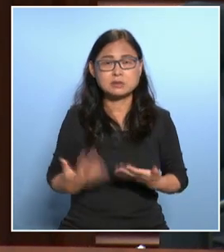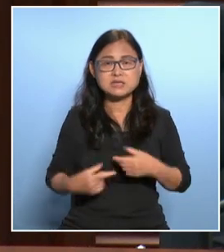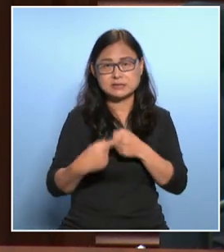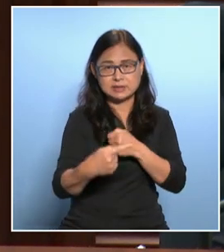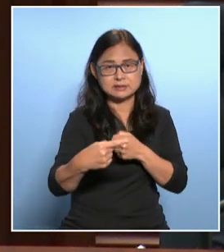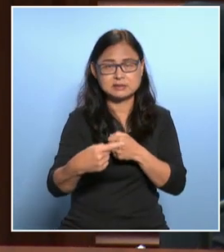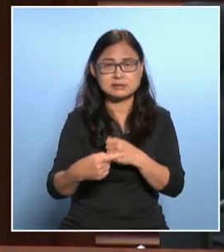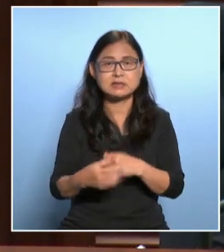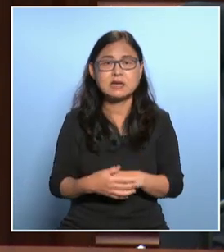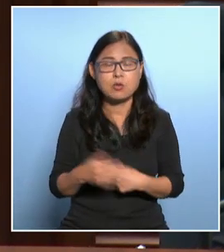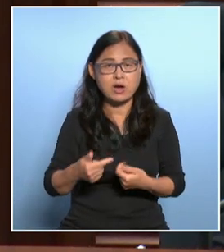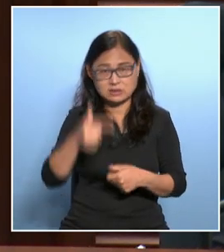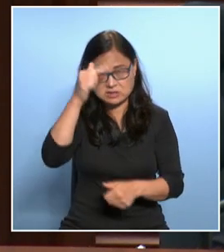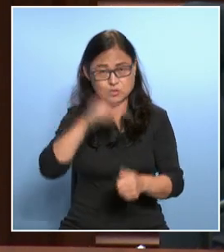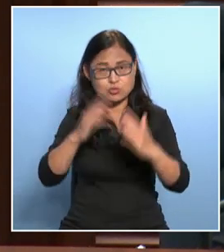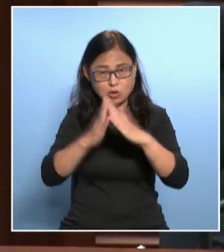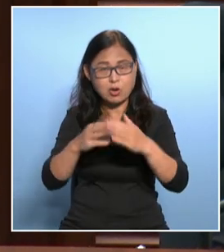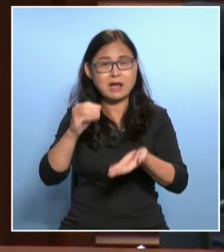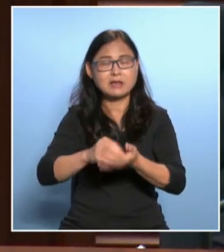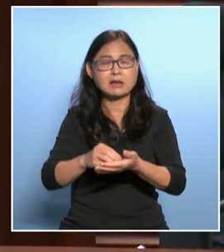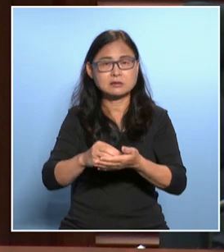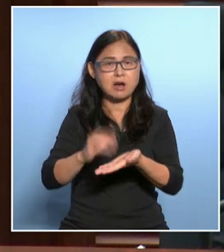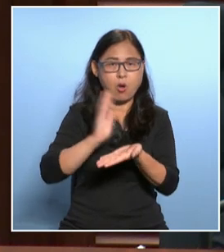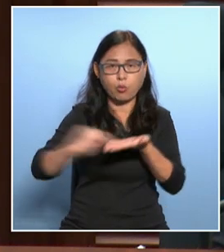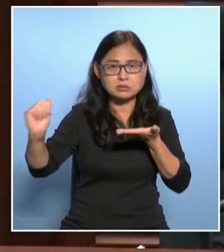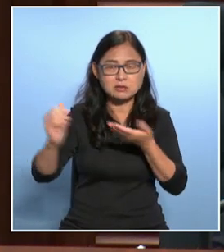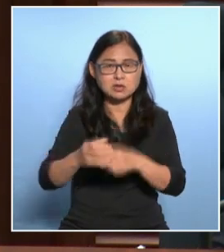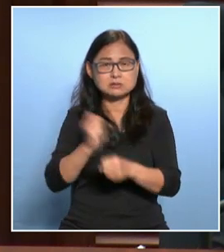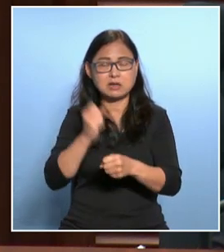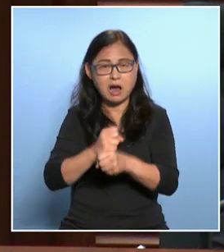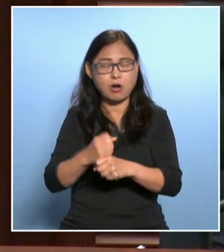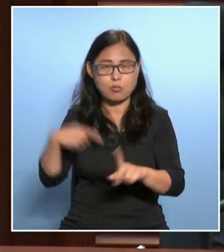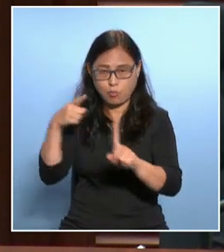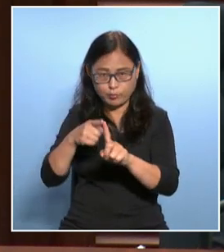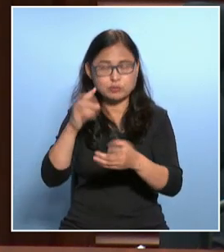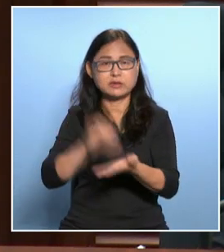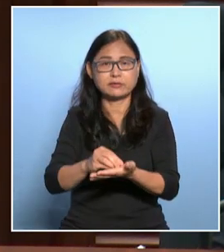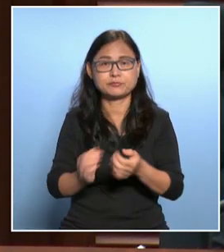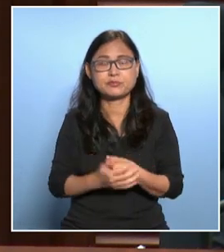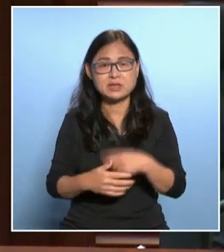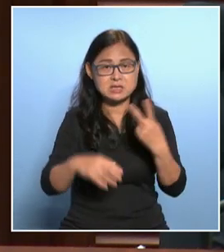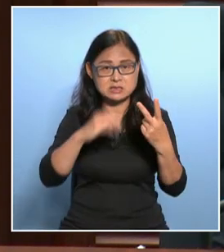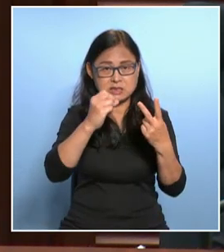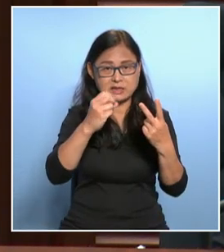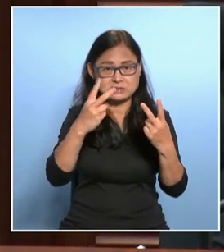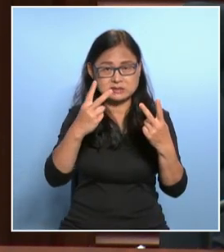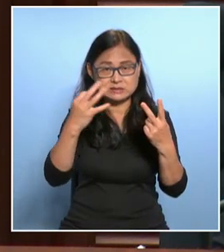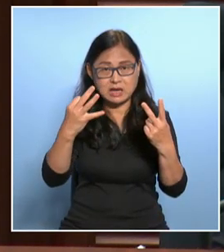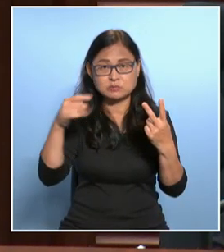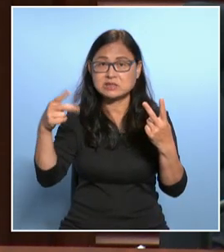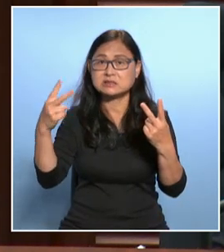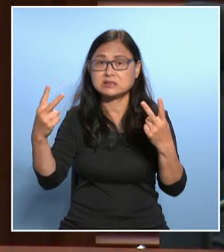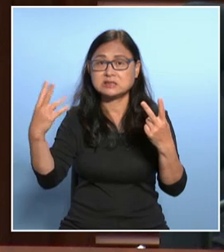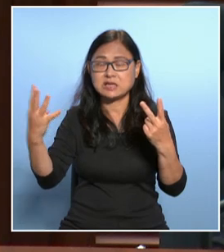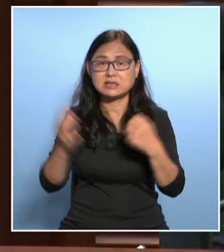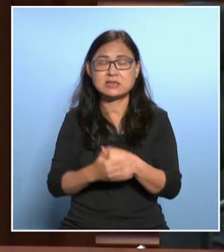the chief executive set targets for the waiting time of internal medicine. This is the first time that a key